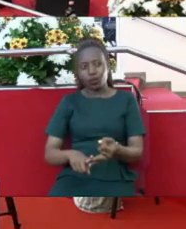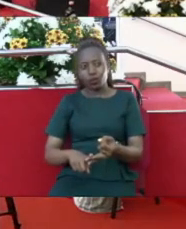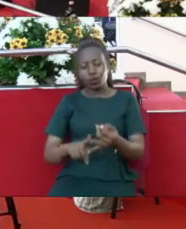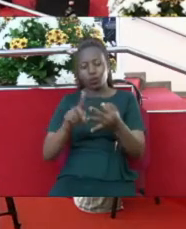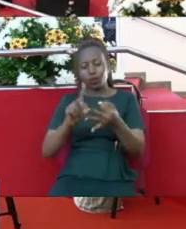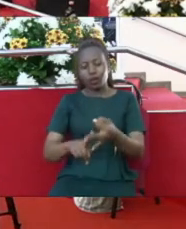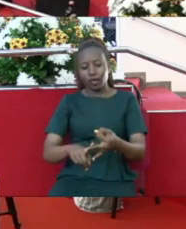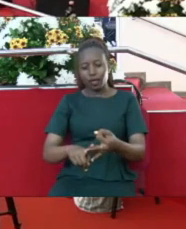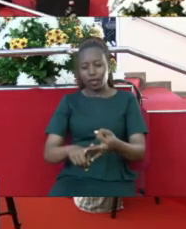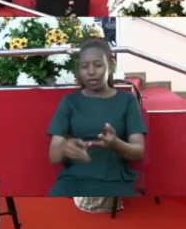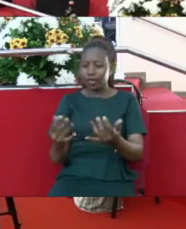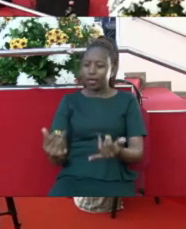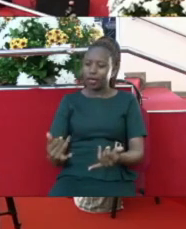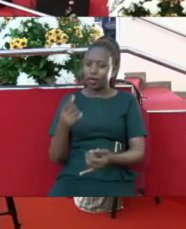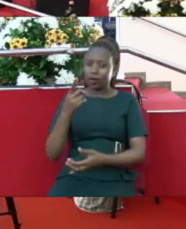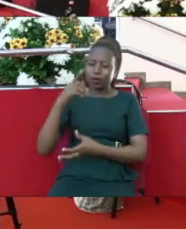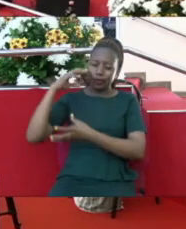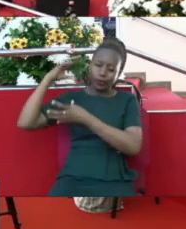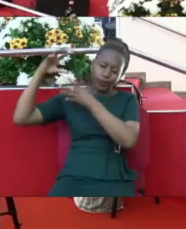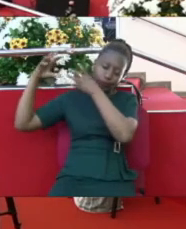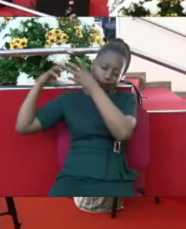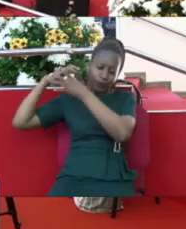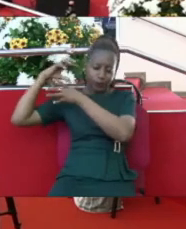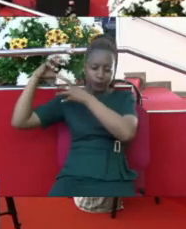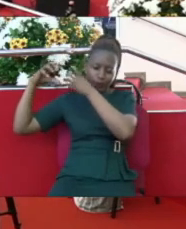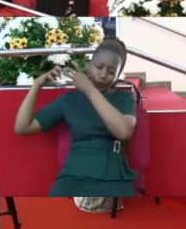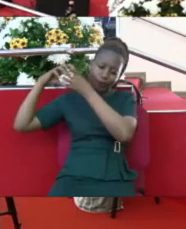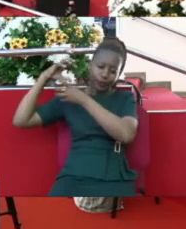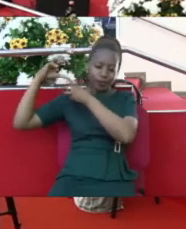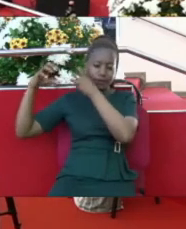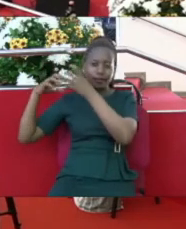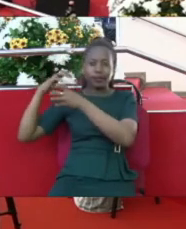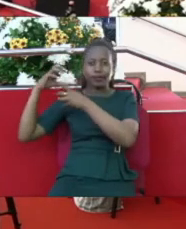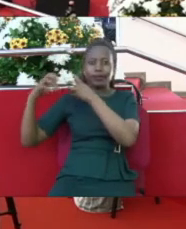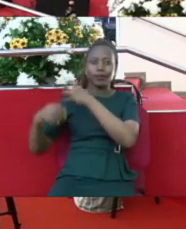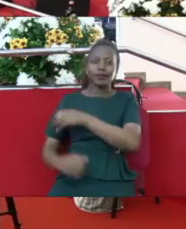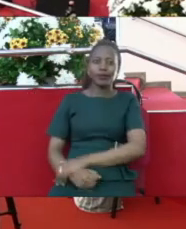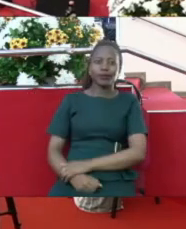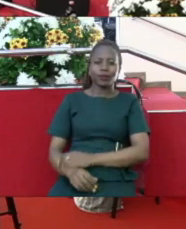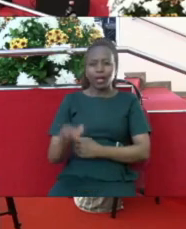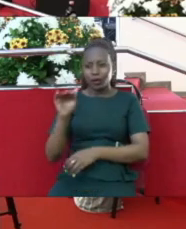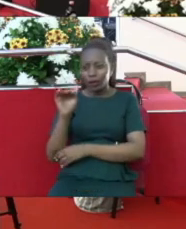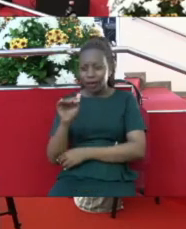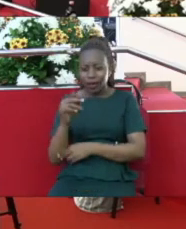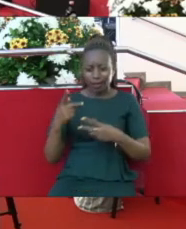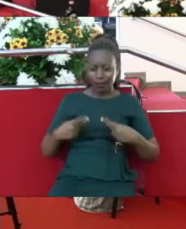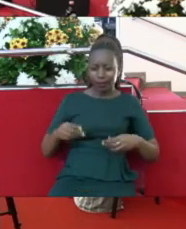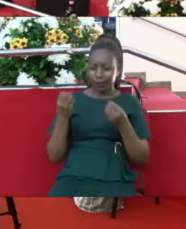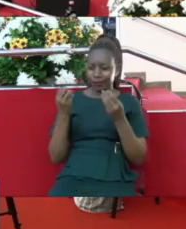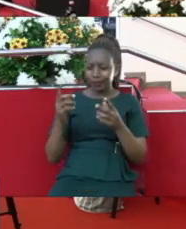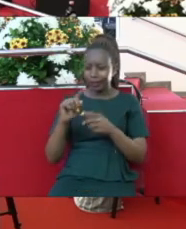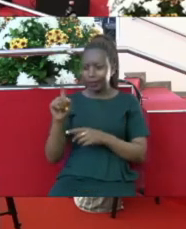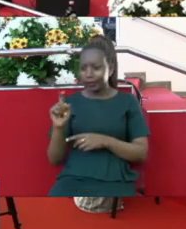one, you're asking people, is there any problem? Ukikunywa ya tatu, sasa umeanza kuuliza watu kuna shida yoyote. Everybody becomes a